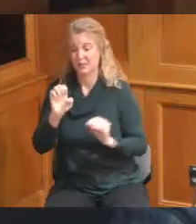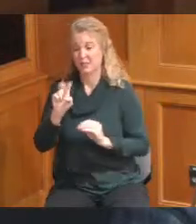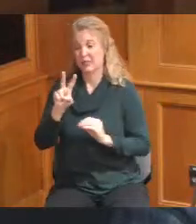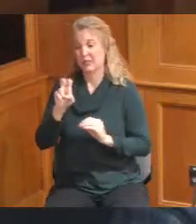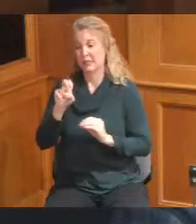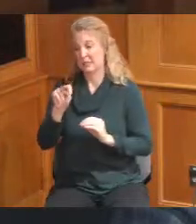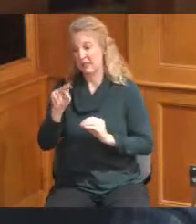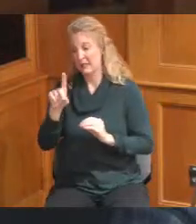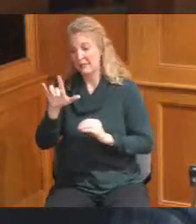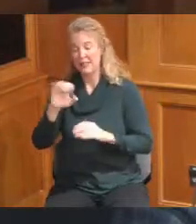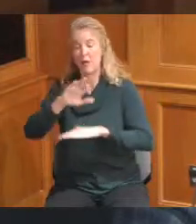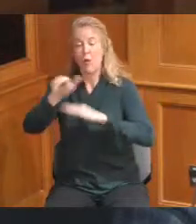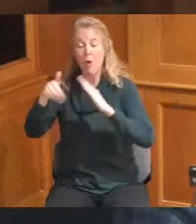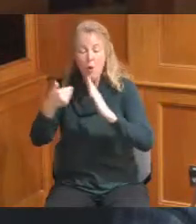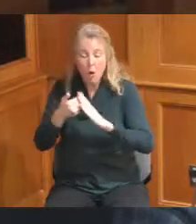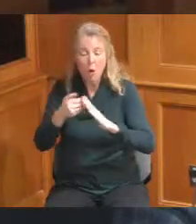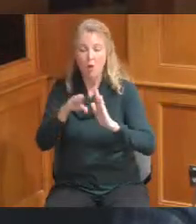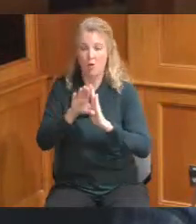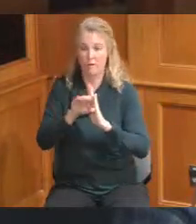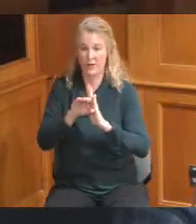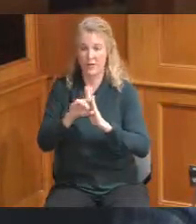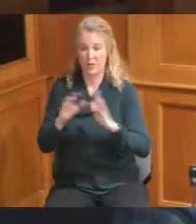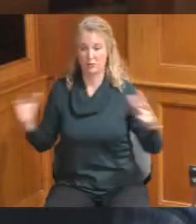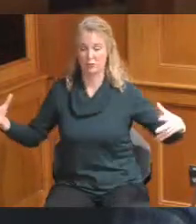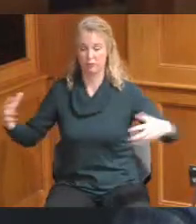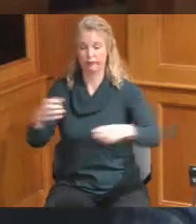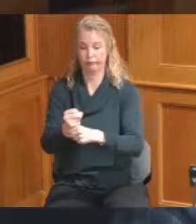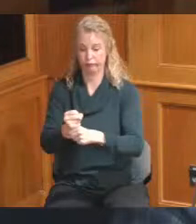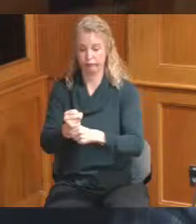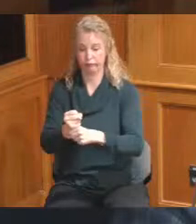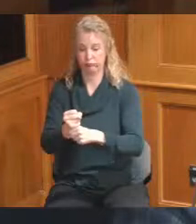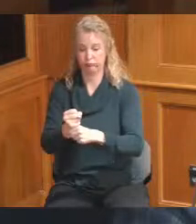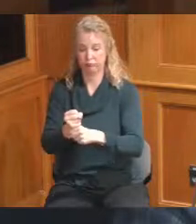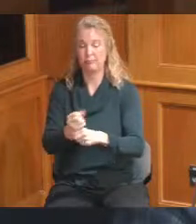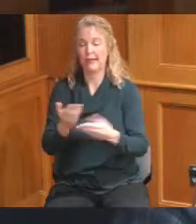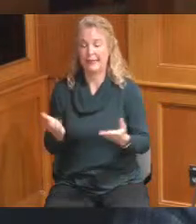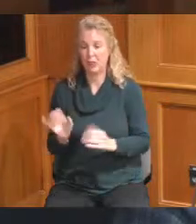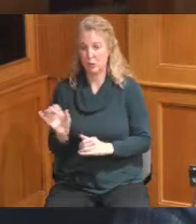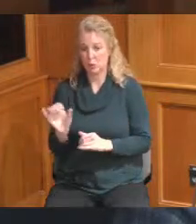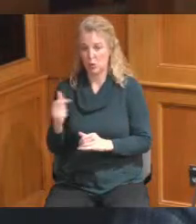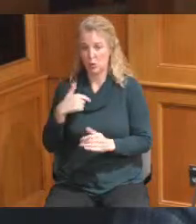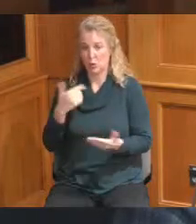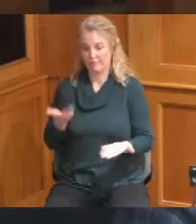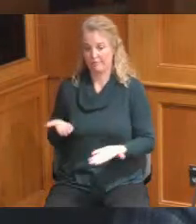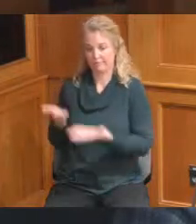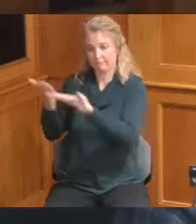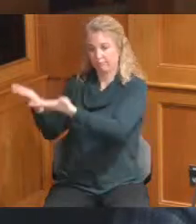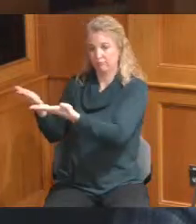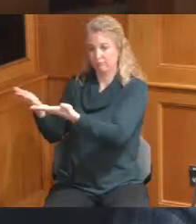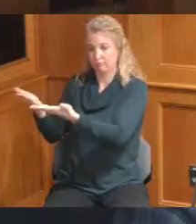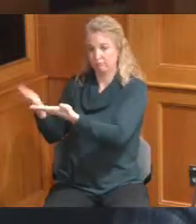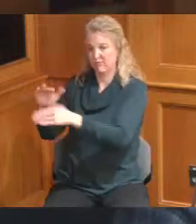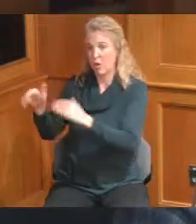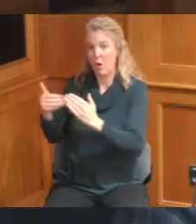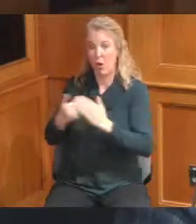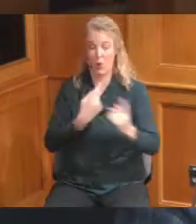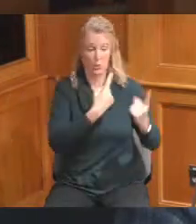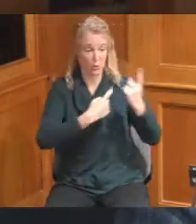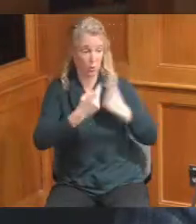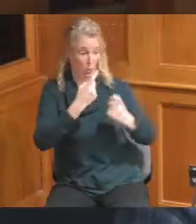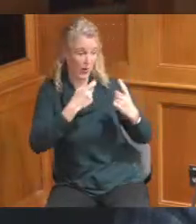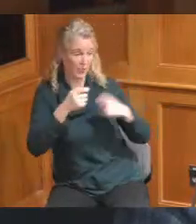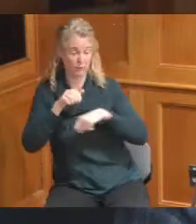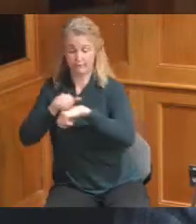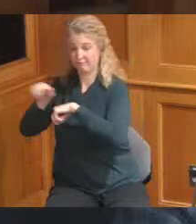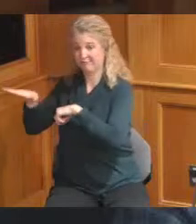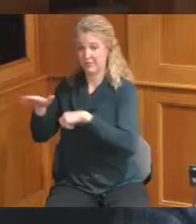Evendale, all videos, and everything that we have received in our office, we've turned over to Mr. Aludo, all questions,